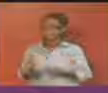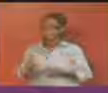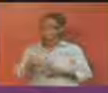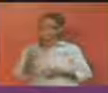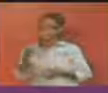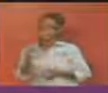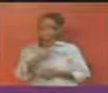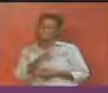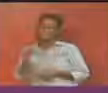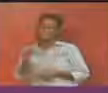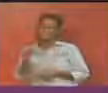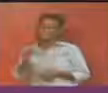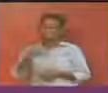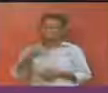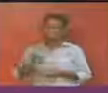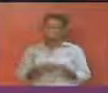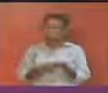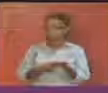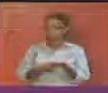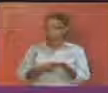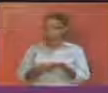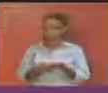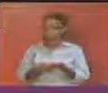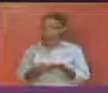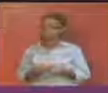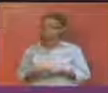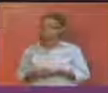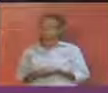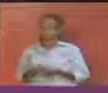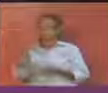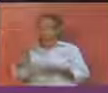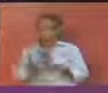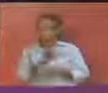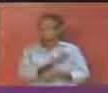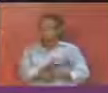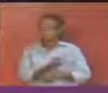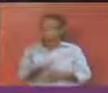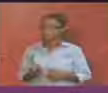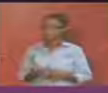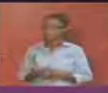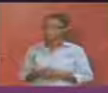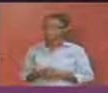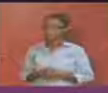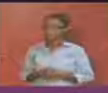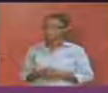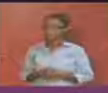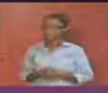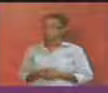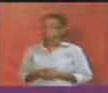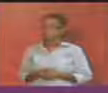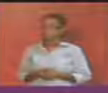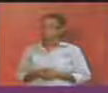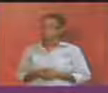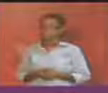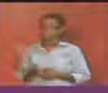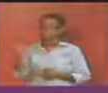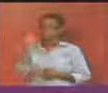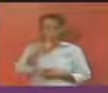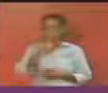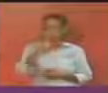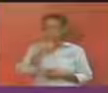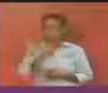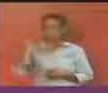maybe pursue it as aggressively as possible, be as omnipresent as it can be on the world market, looking,